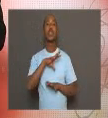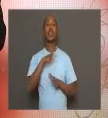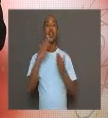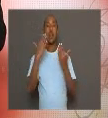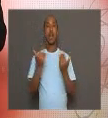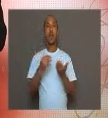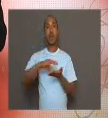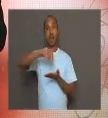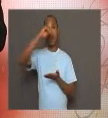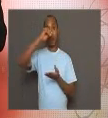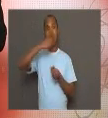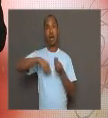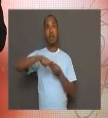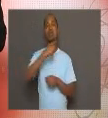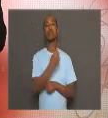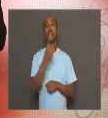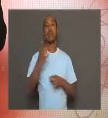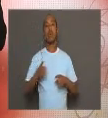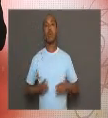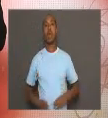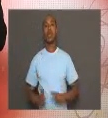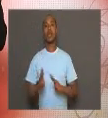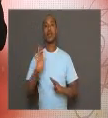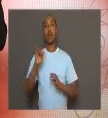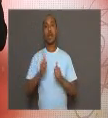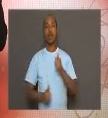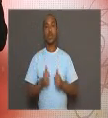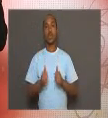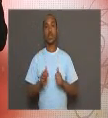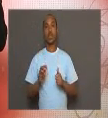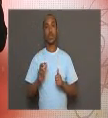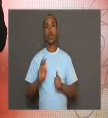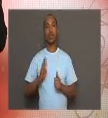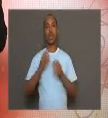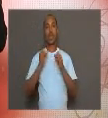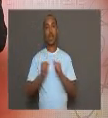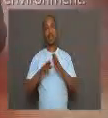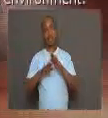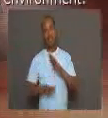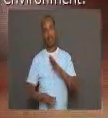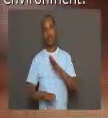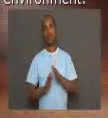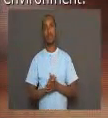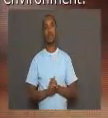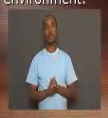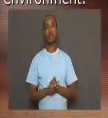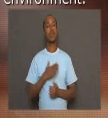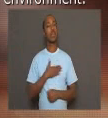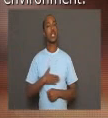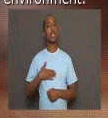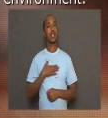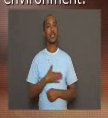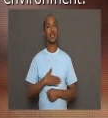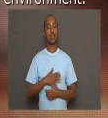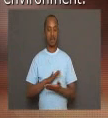us learn about some ways by which we can reduce it. Please